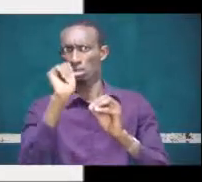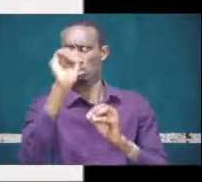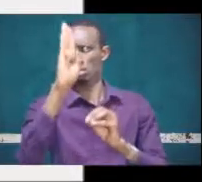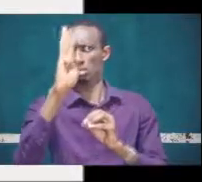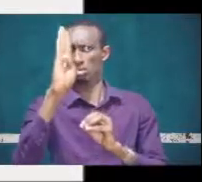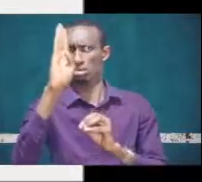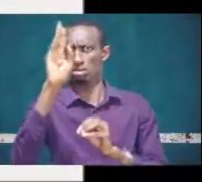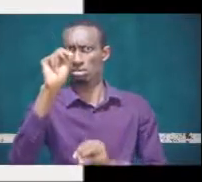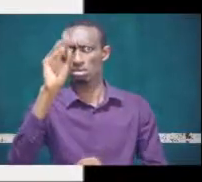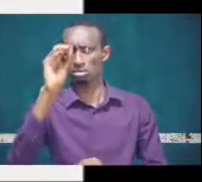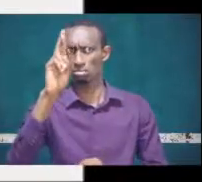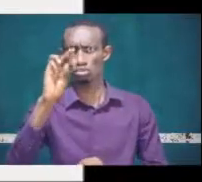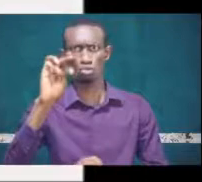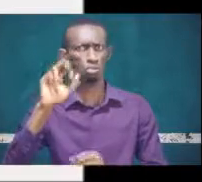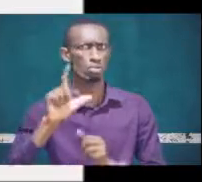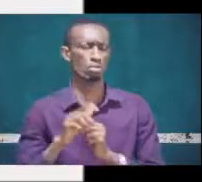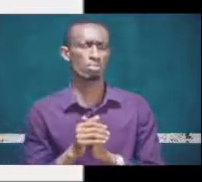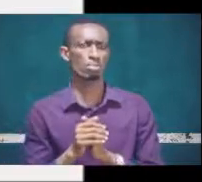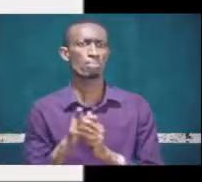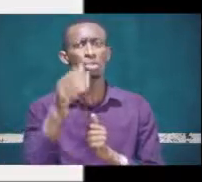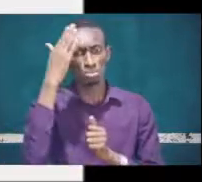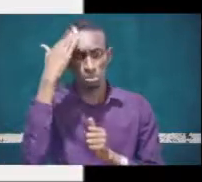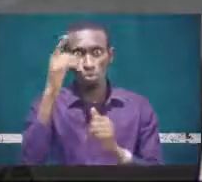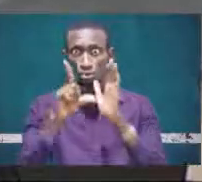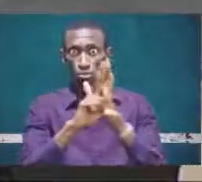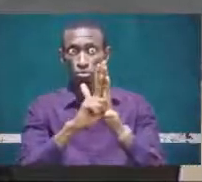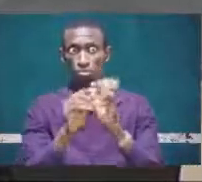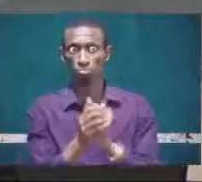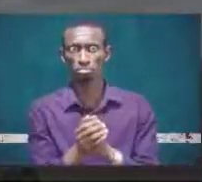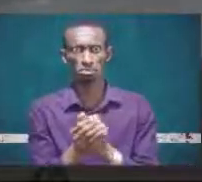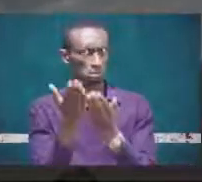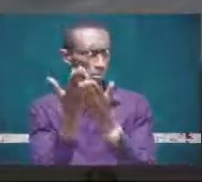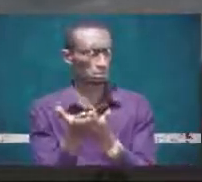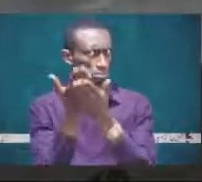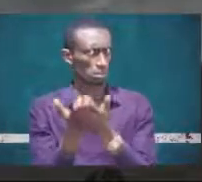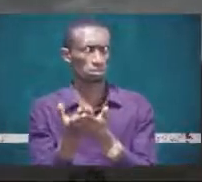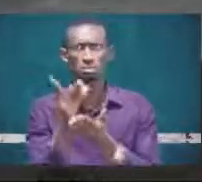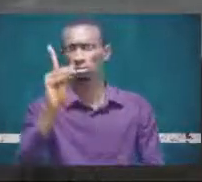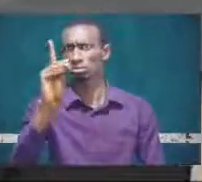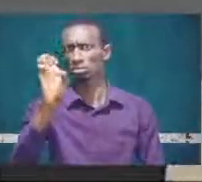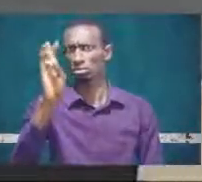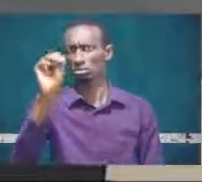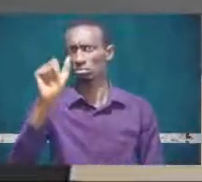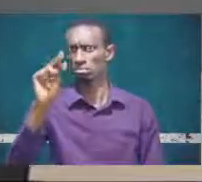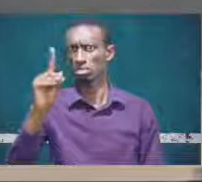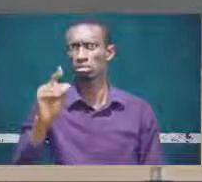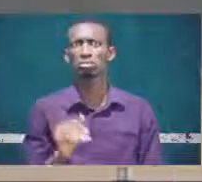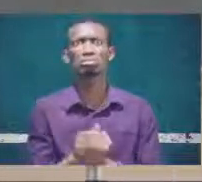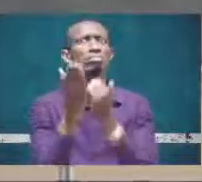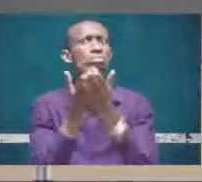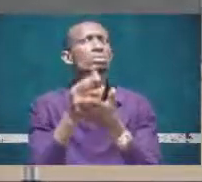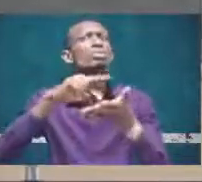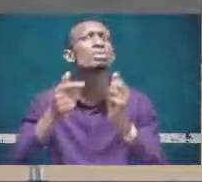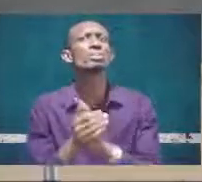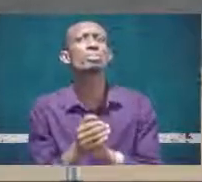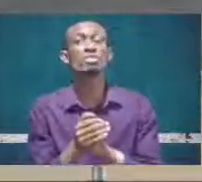know how to state the law of demand. You know how the law of demand states. The law of demand states that the higher the